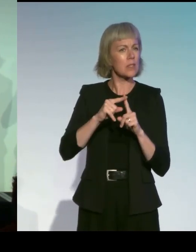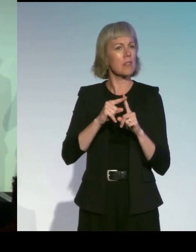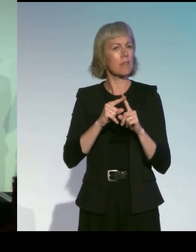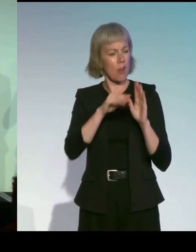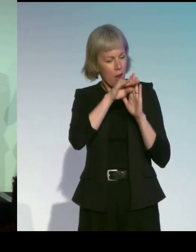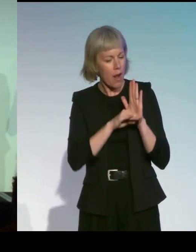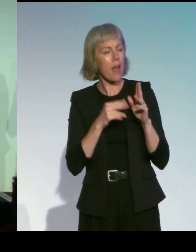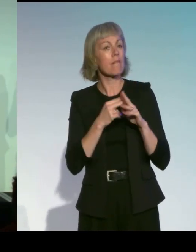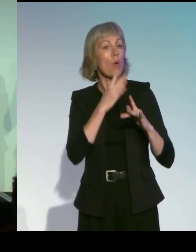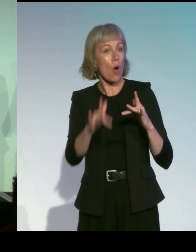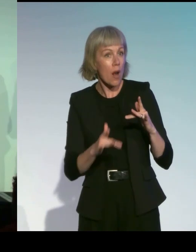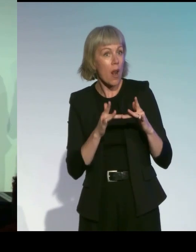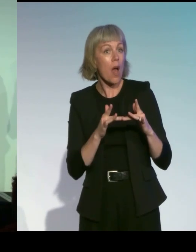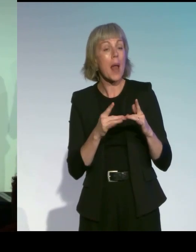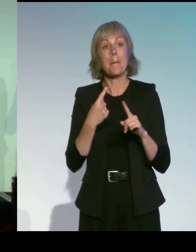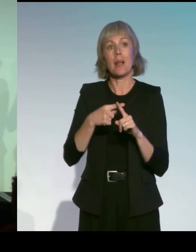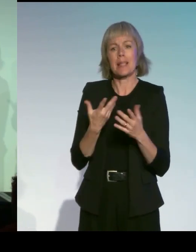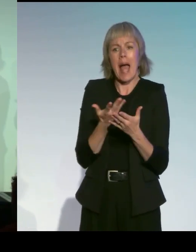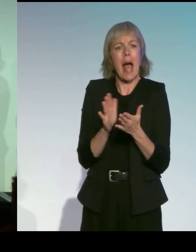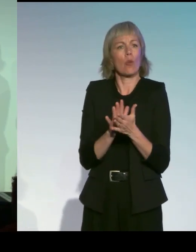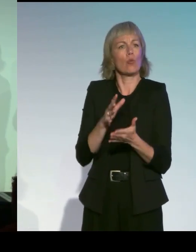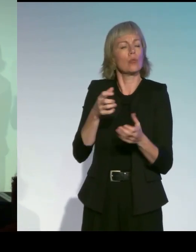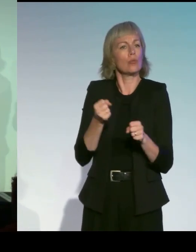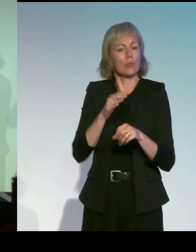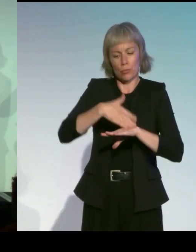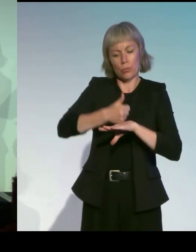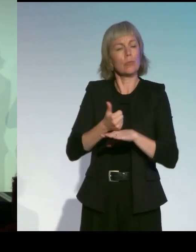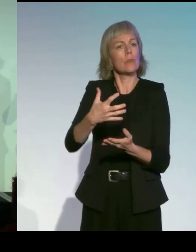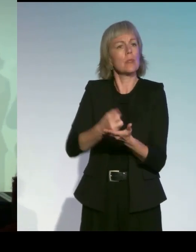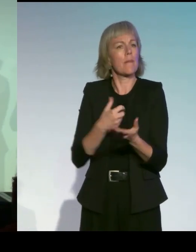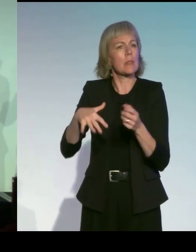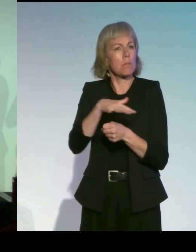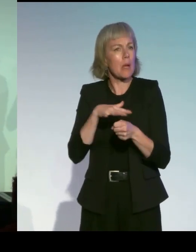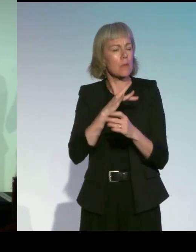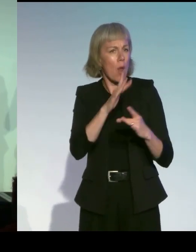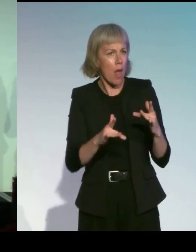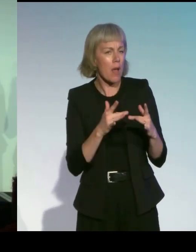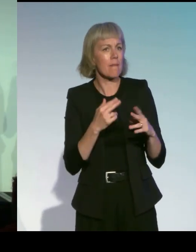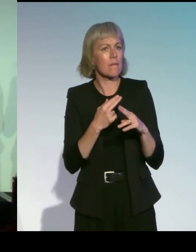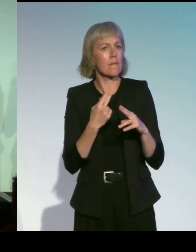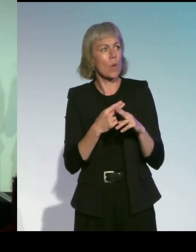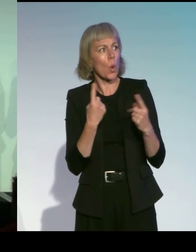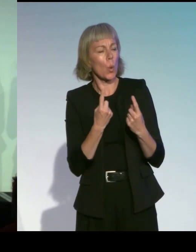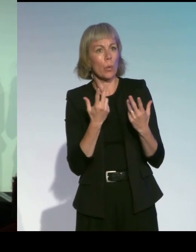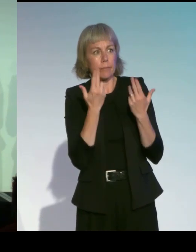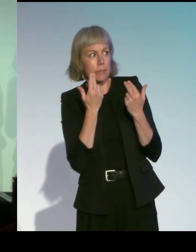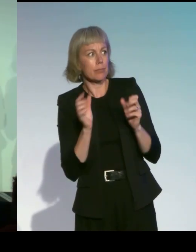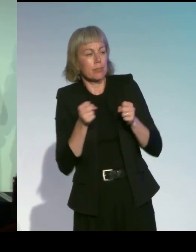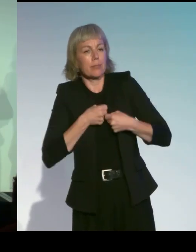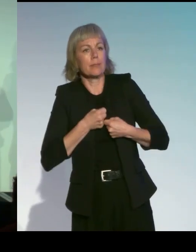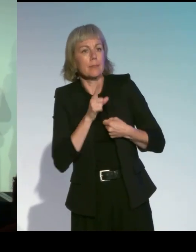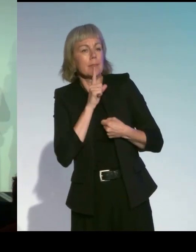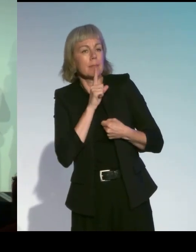those that are apprehensive from being in strong sexually themed contexts without suppressing those further along on their